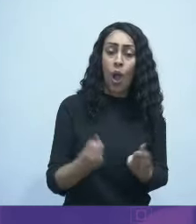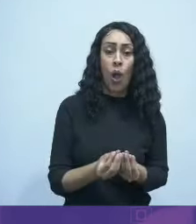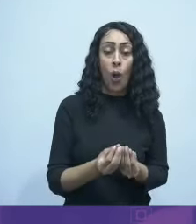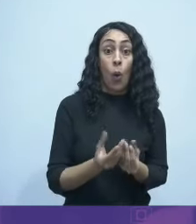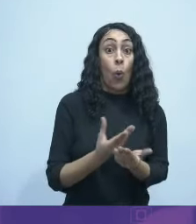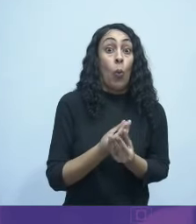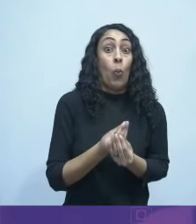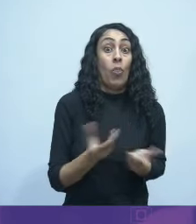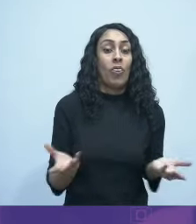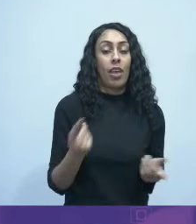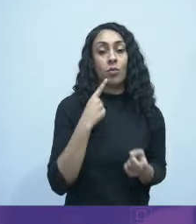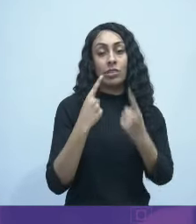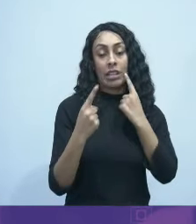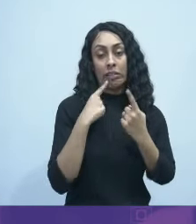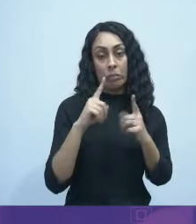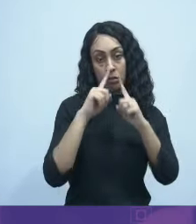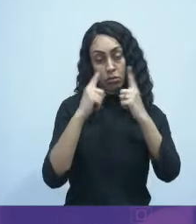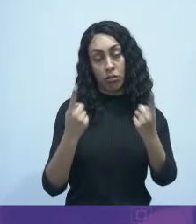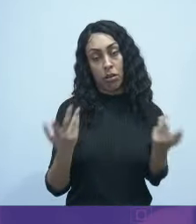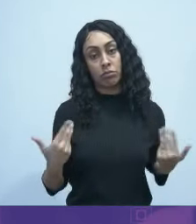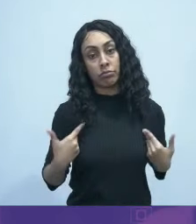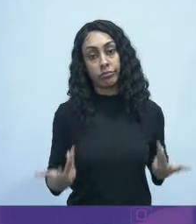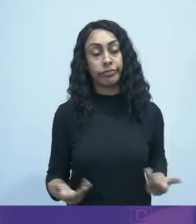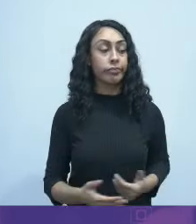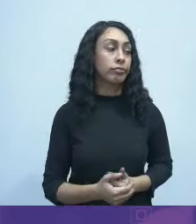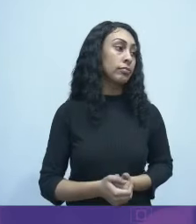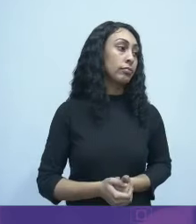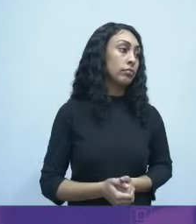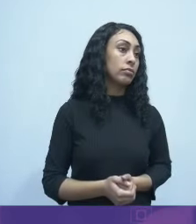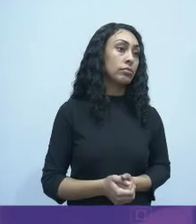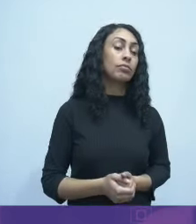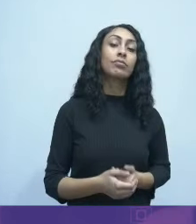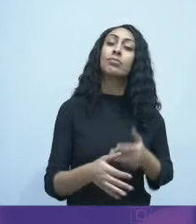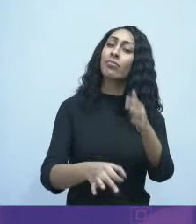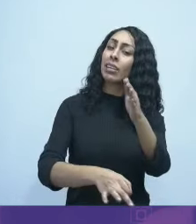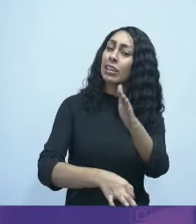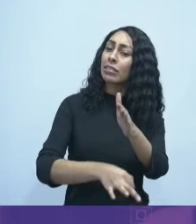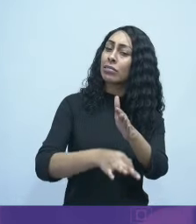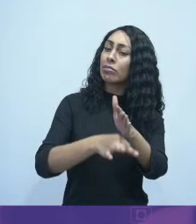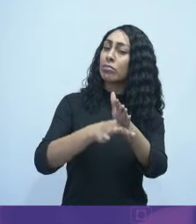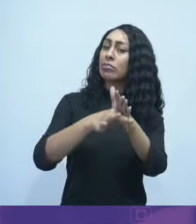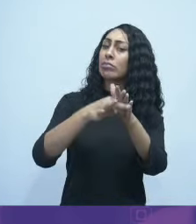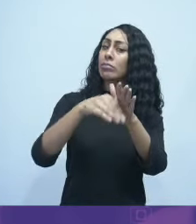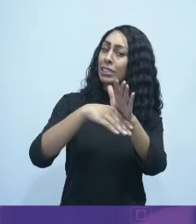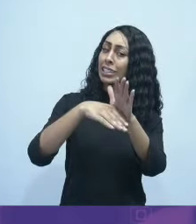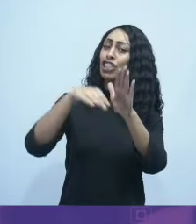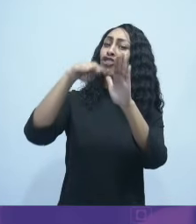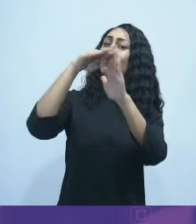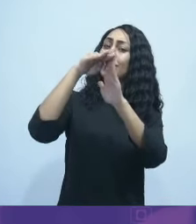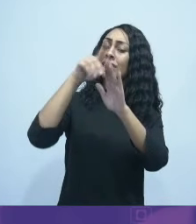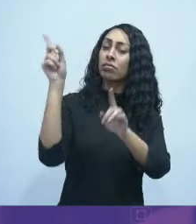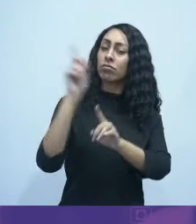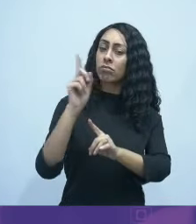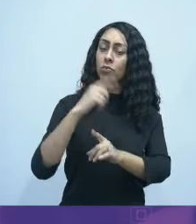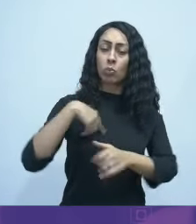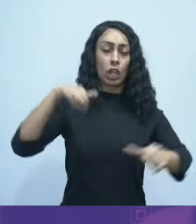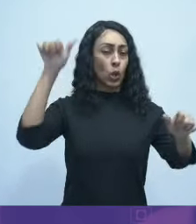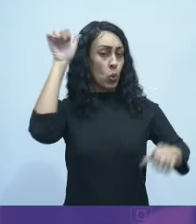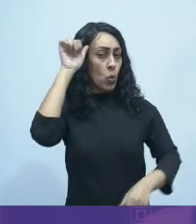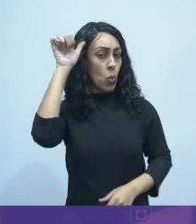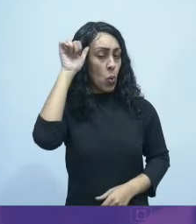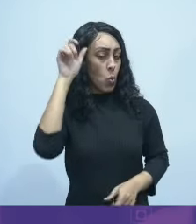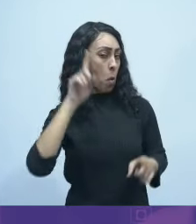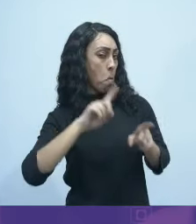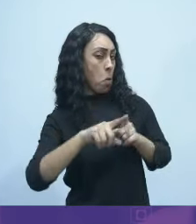can't do that. And let's go back to some of those increases that you mentioned, Abid. You know better than most people that diversity and